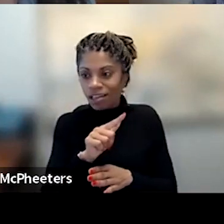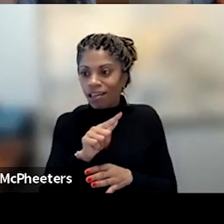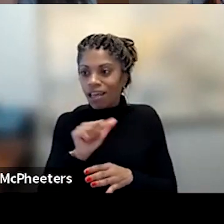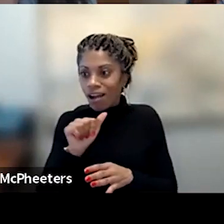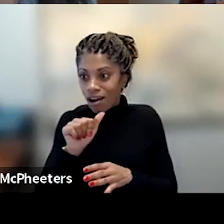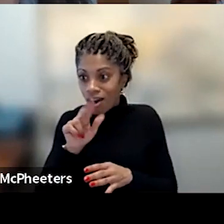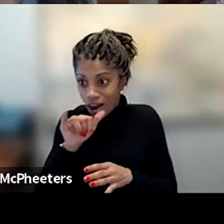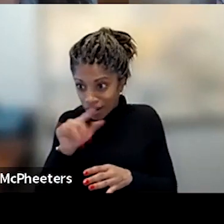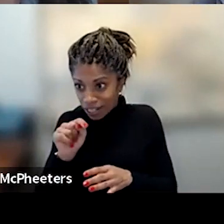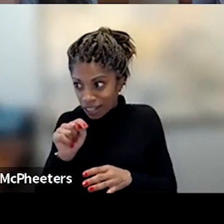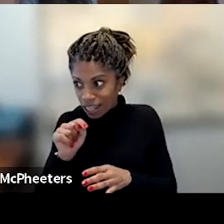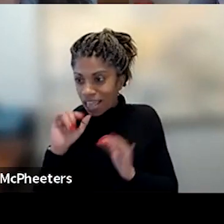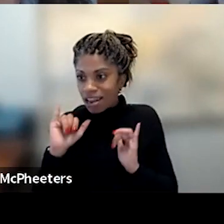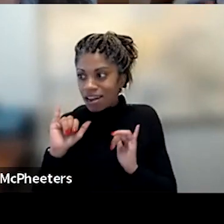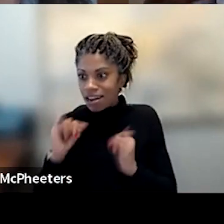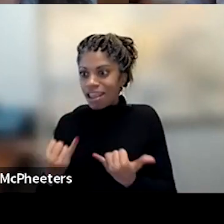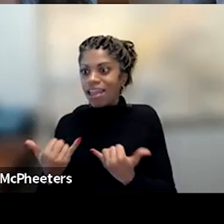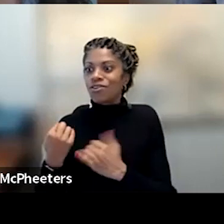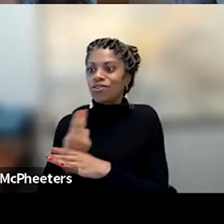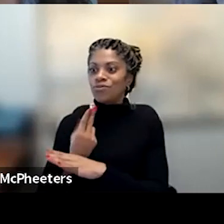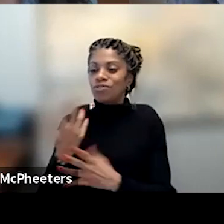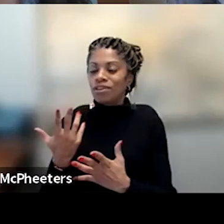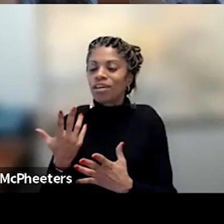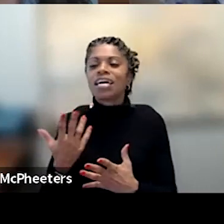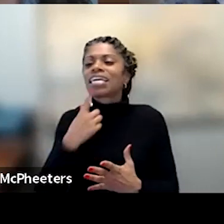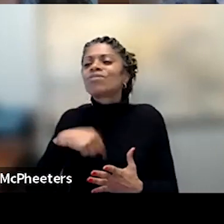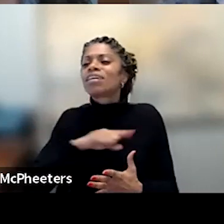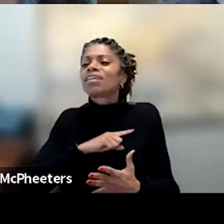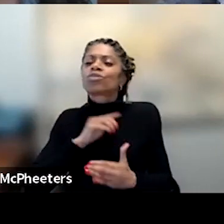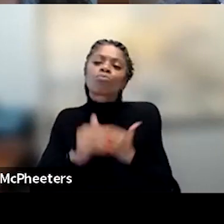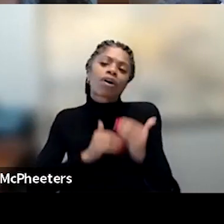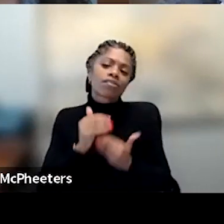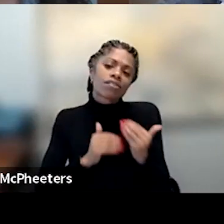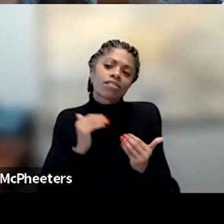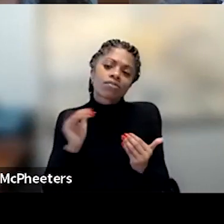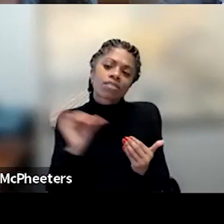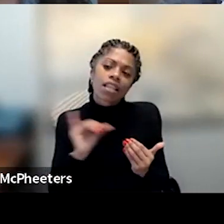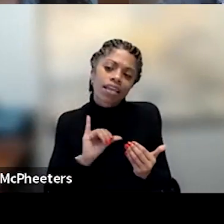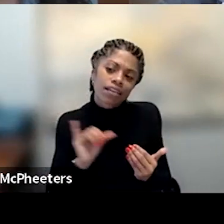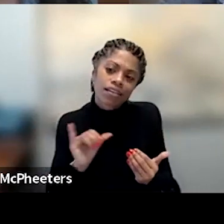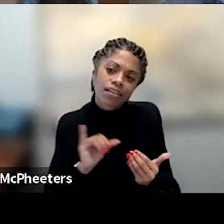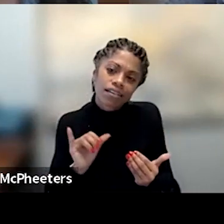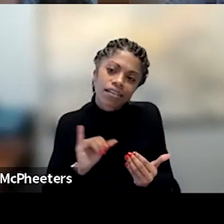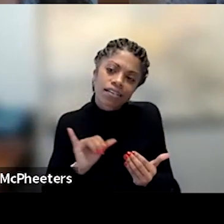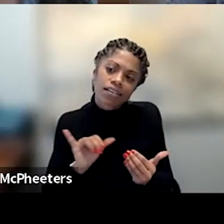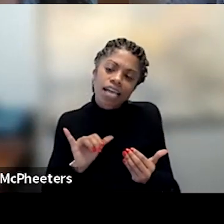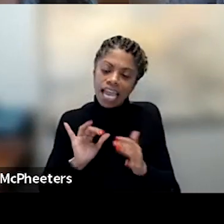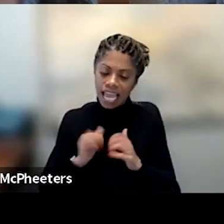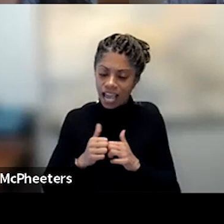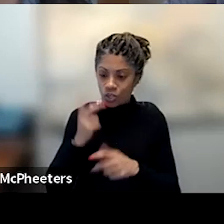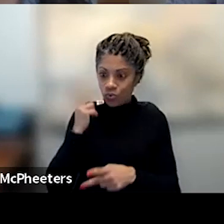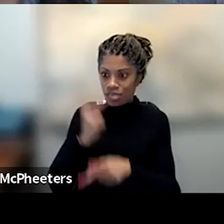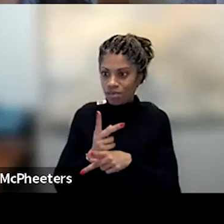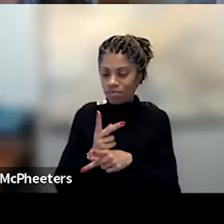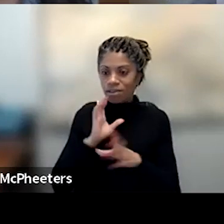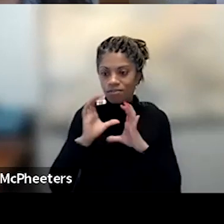for doing it. But can you tell us like what that process was like and how that process has helped you keep an ever-present conversation in your